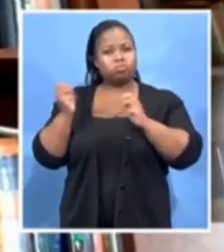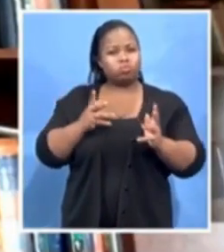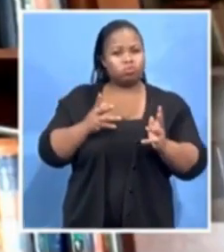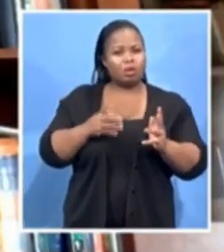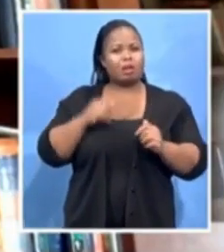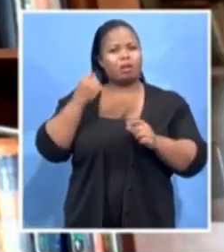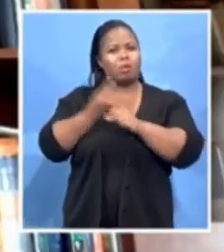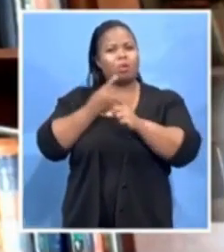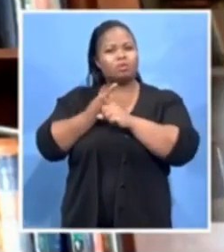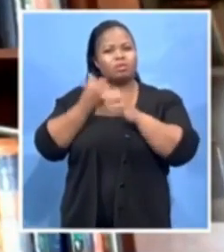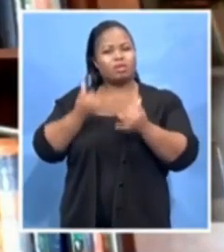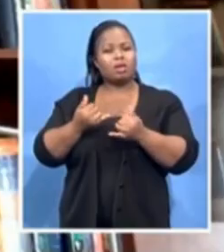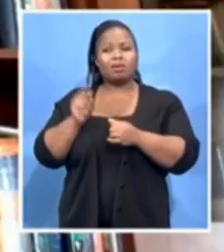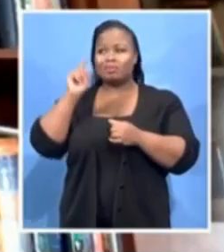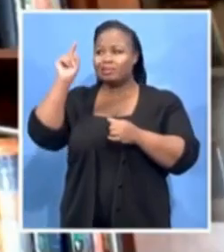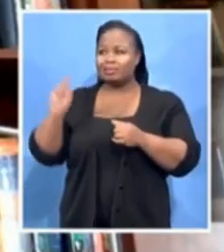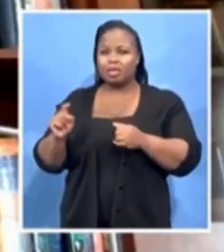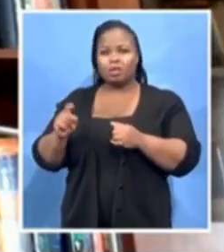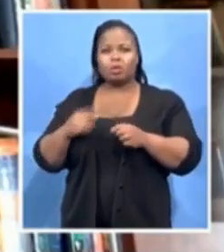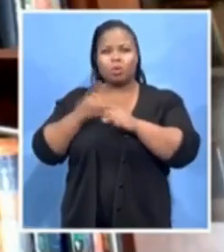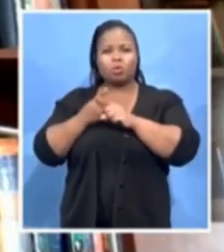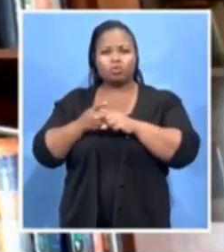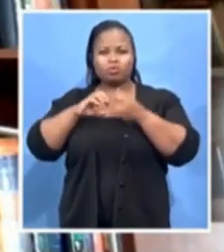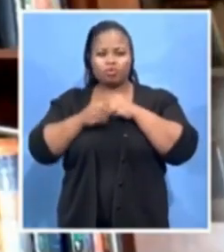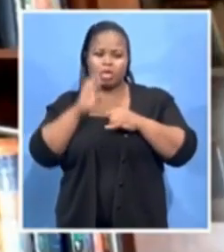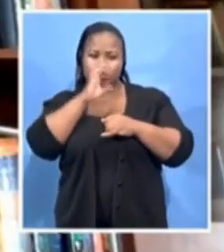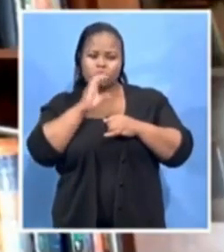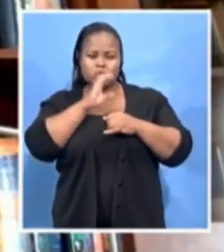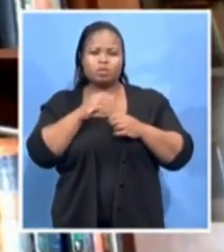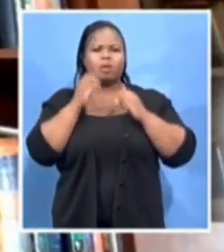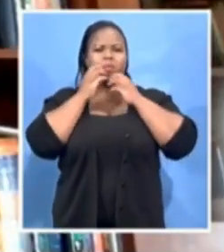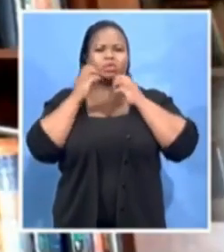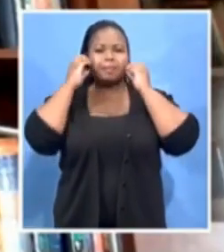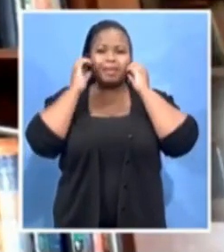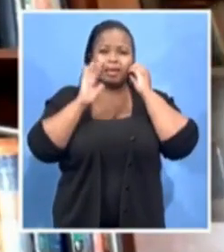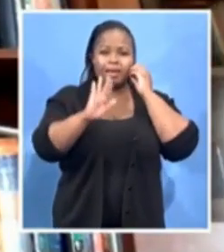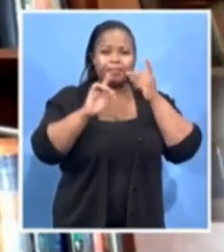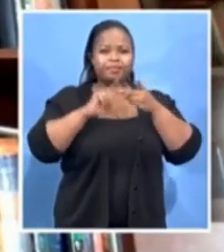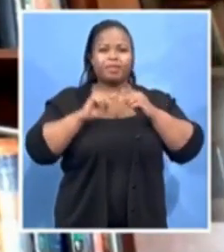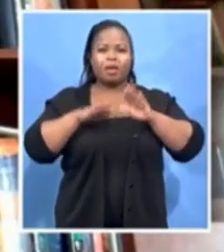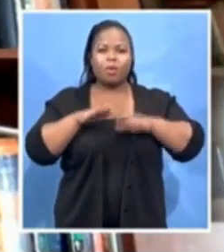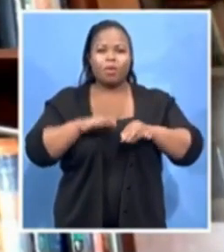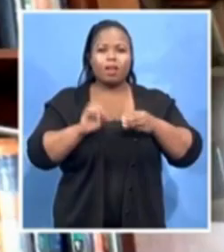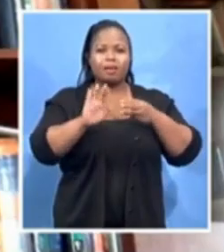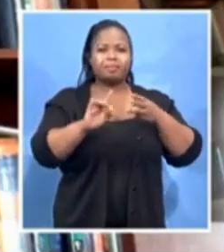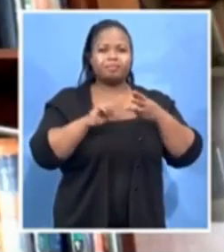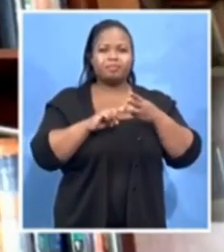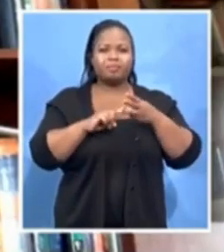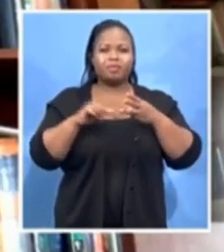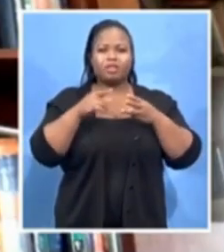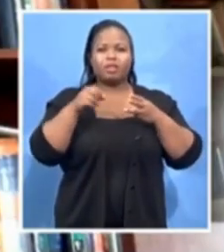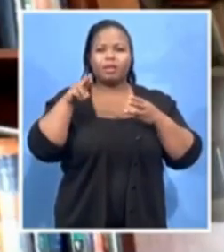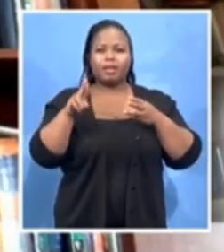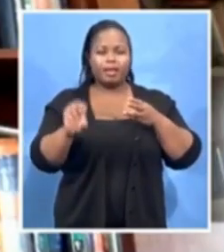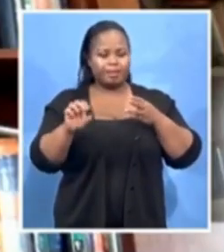colonies in Africa, namely Mozambique, Angola, Guinea-Bissau, and Cape Verde. They are